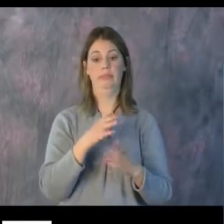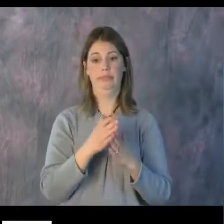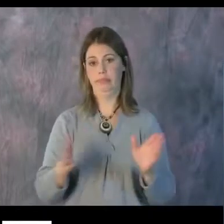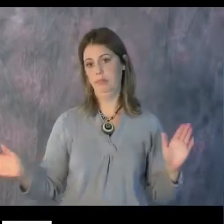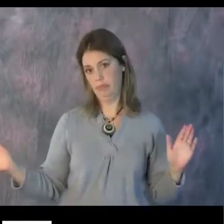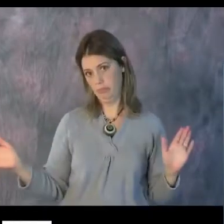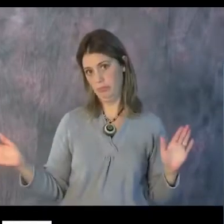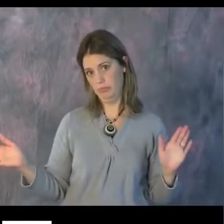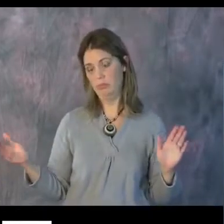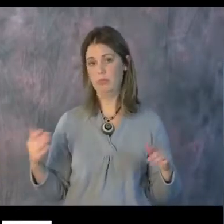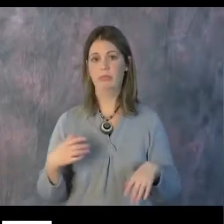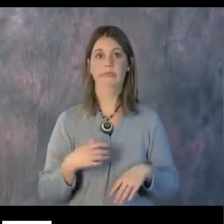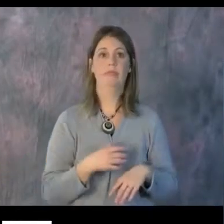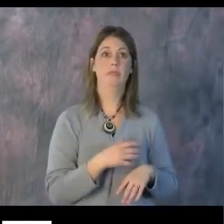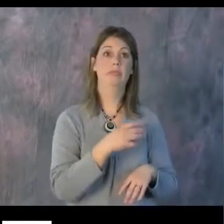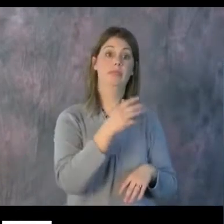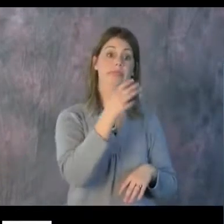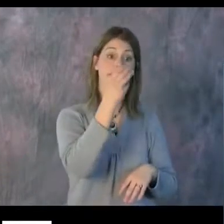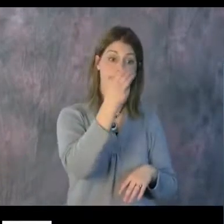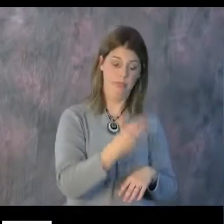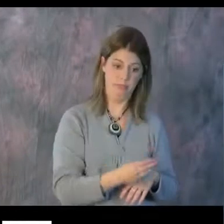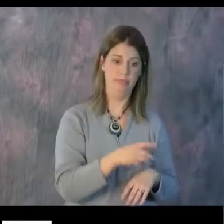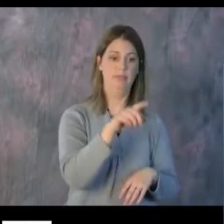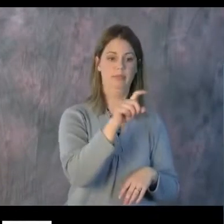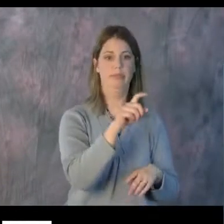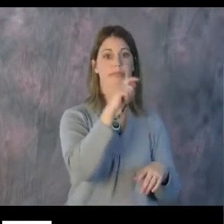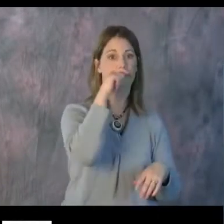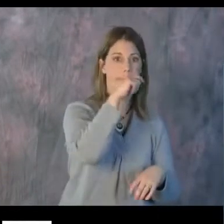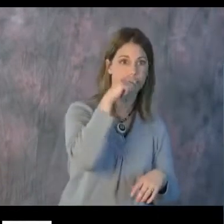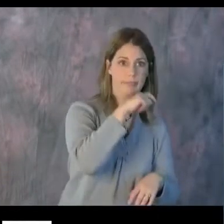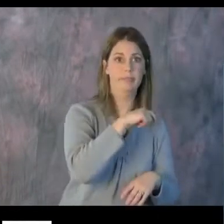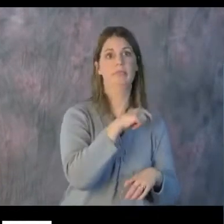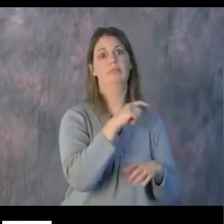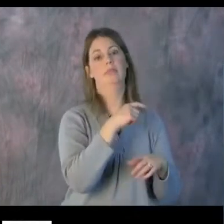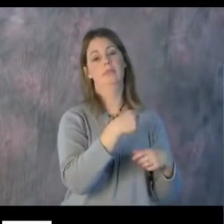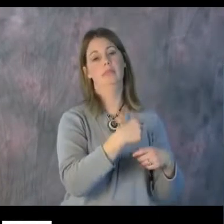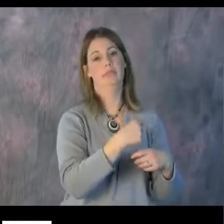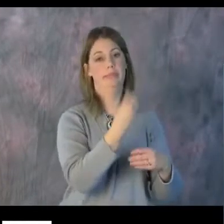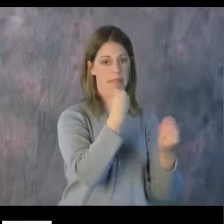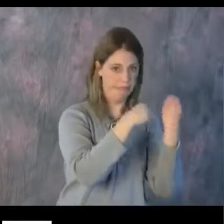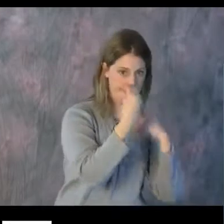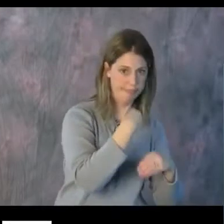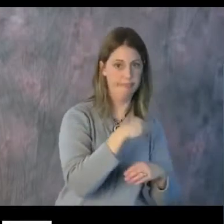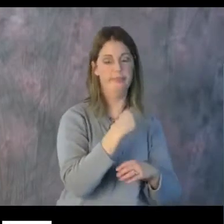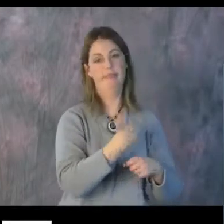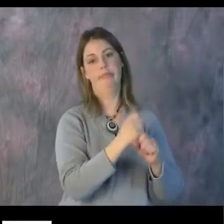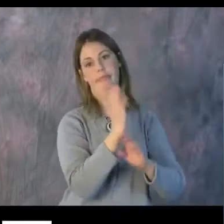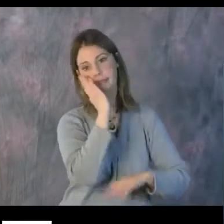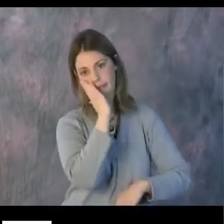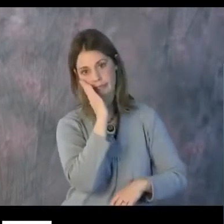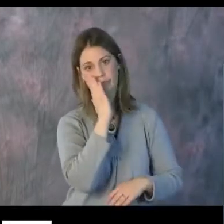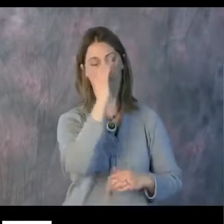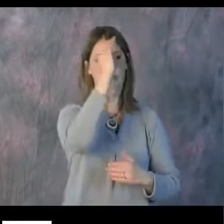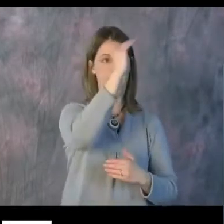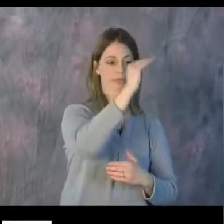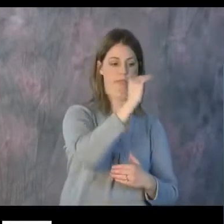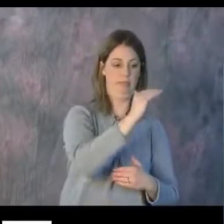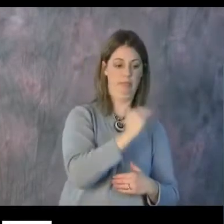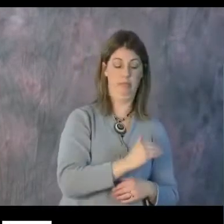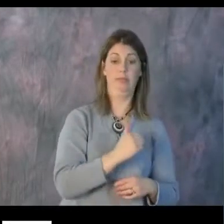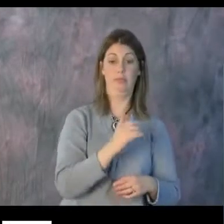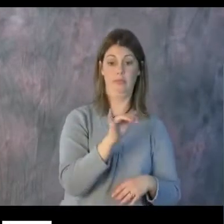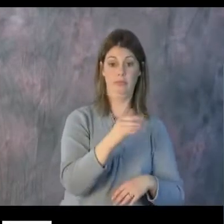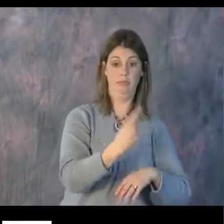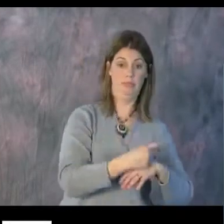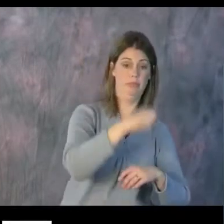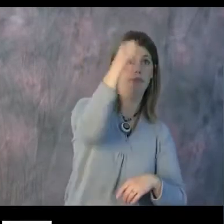is maybe a calendar for the days of the week. Maybe on Monday they need, they brush their teeth, they